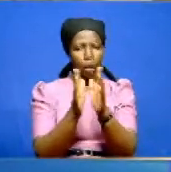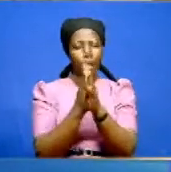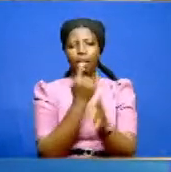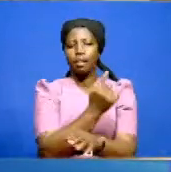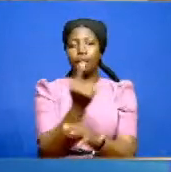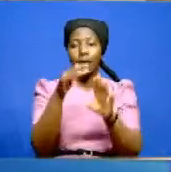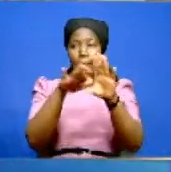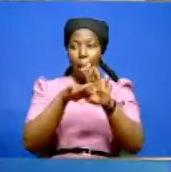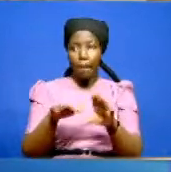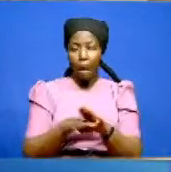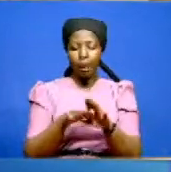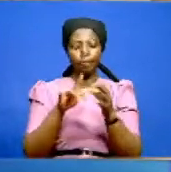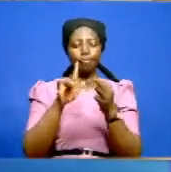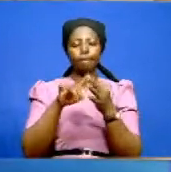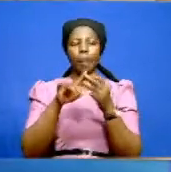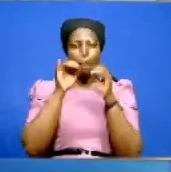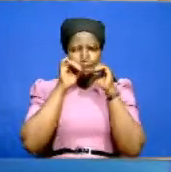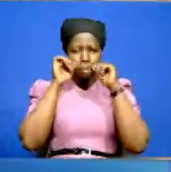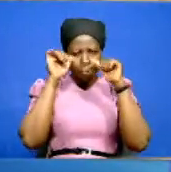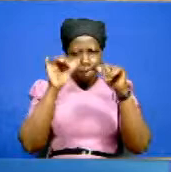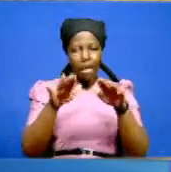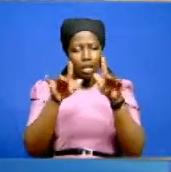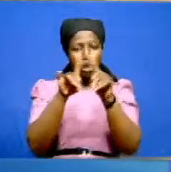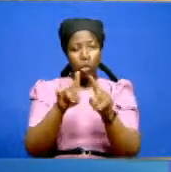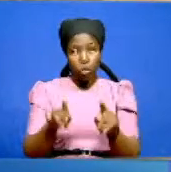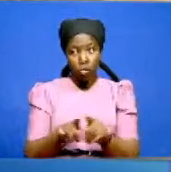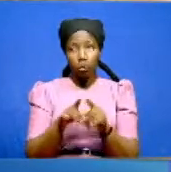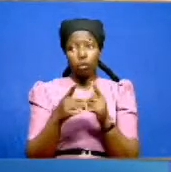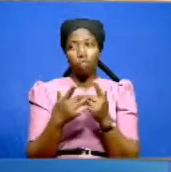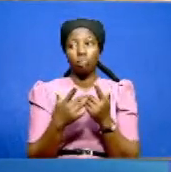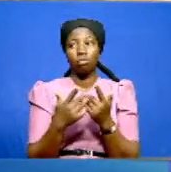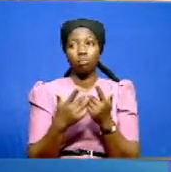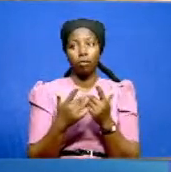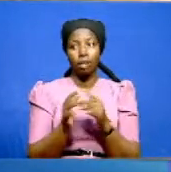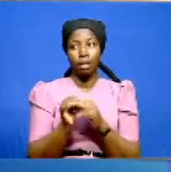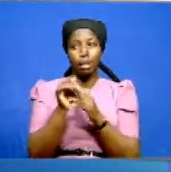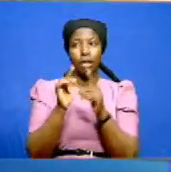to bless us and to remember us in thy kingdom.